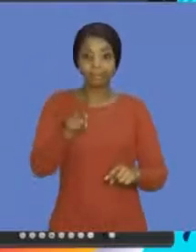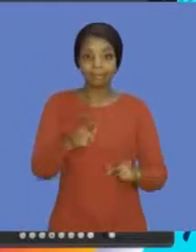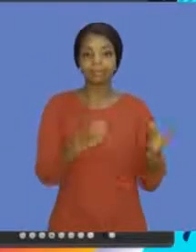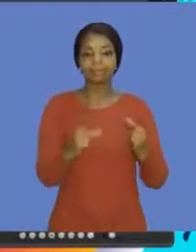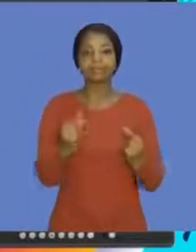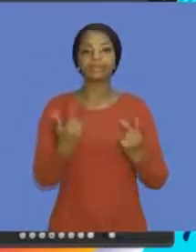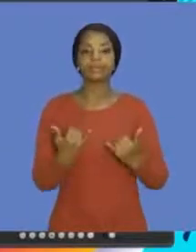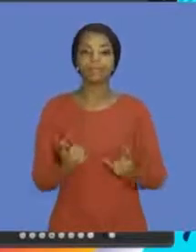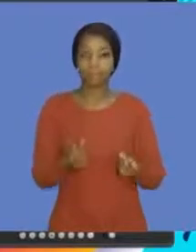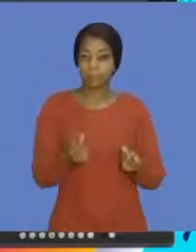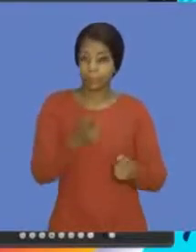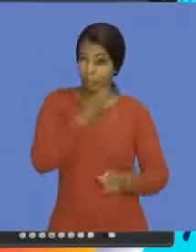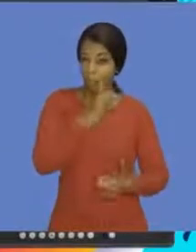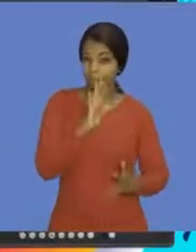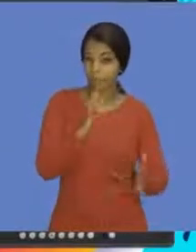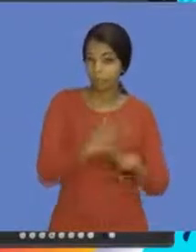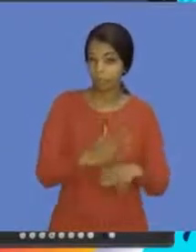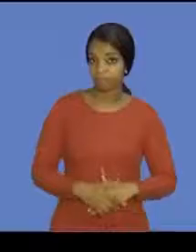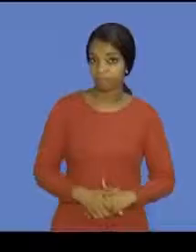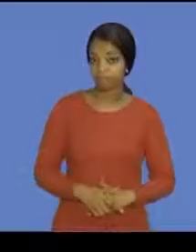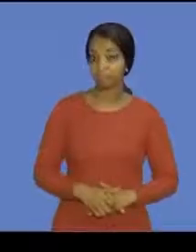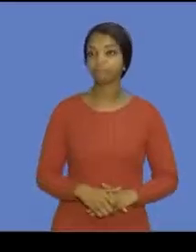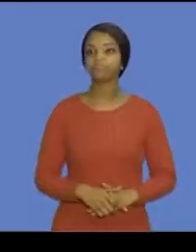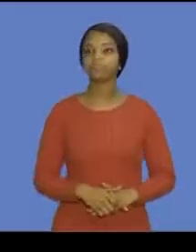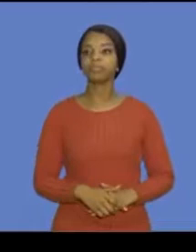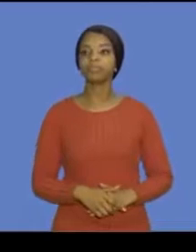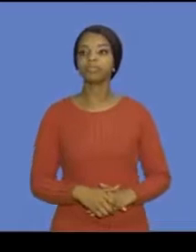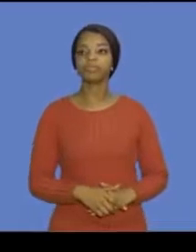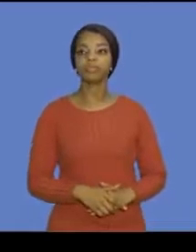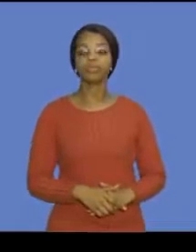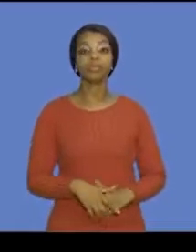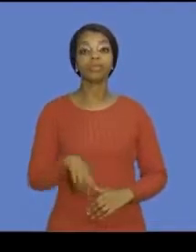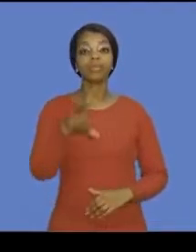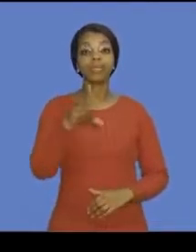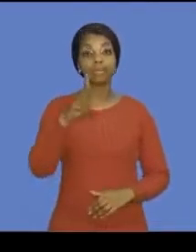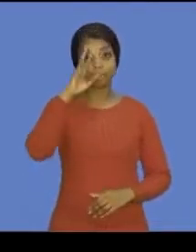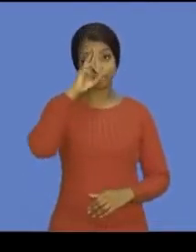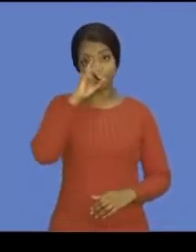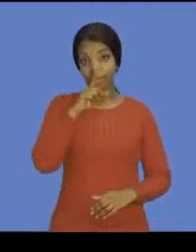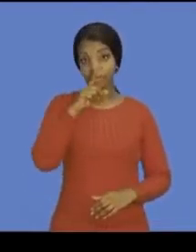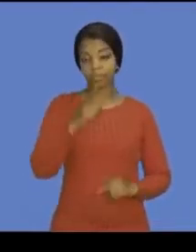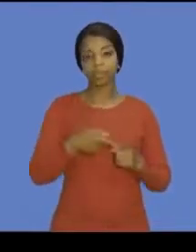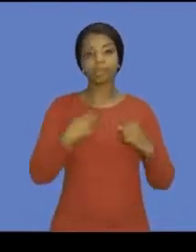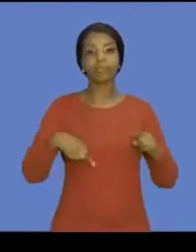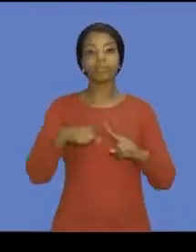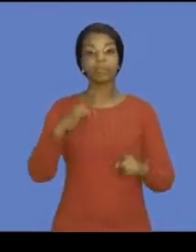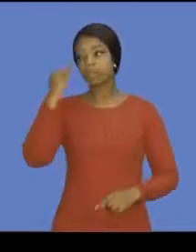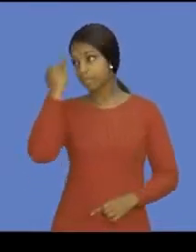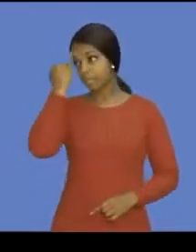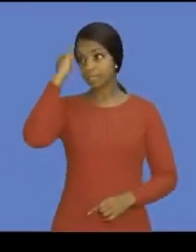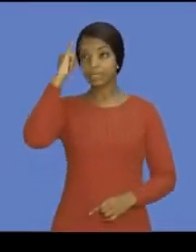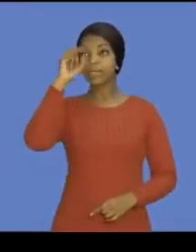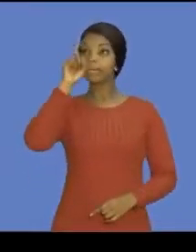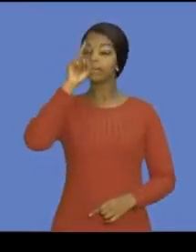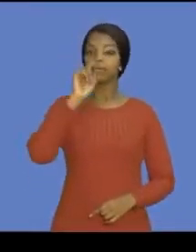looking at. But quickly, let's just recap what we've been doing so far. So remember, our big idea is growth. And then also